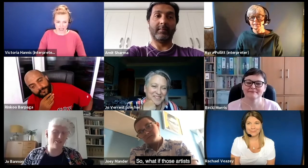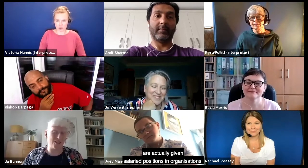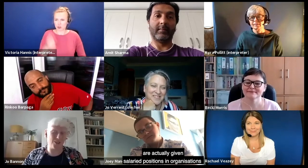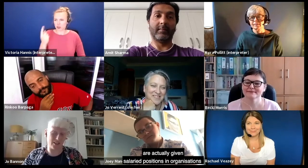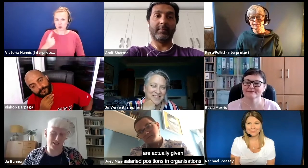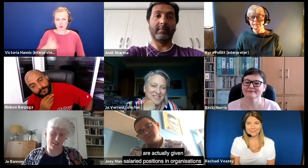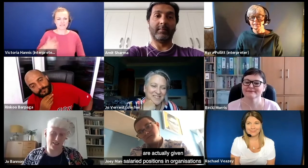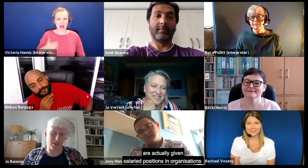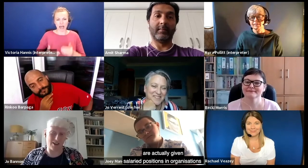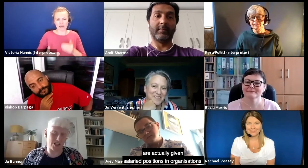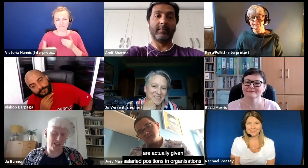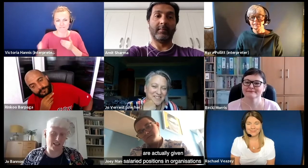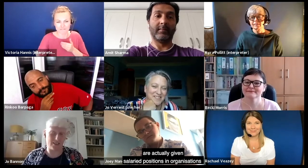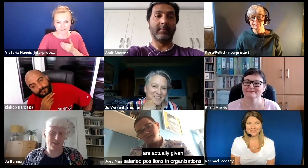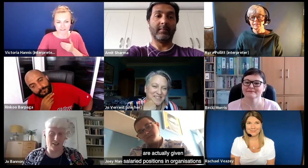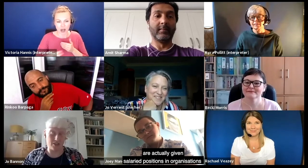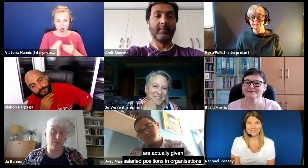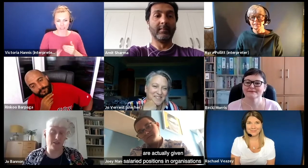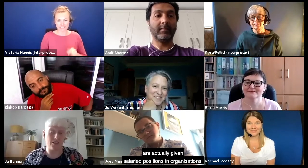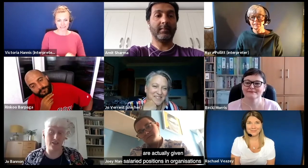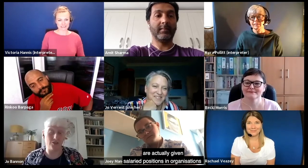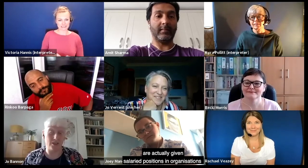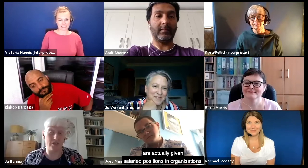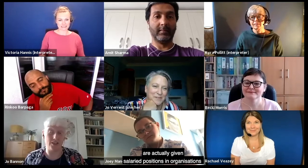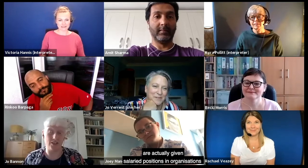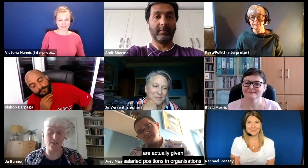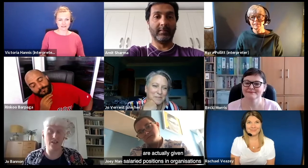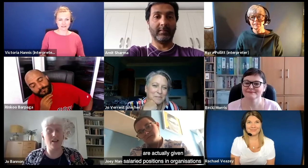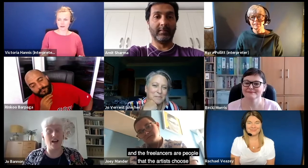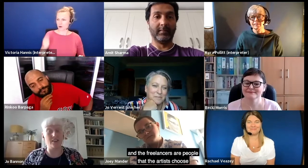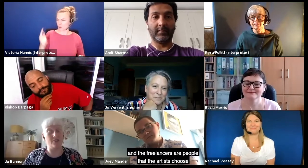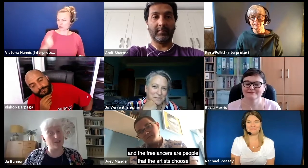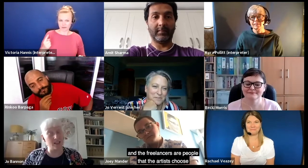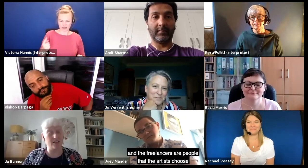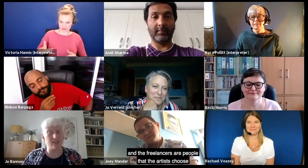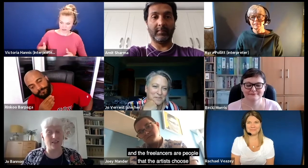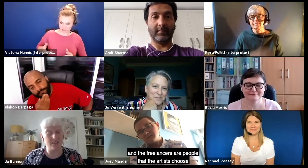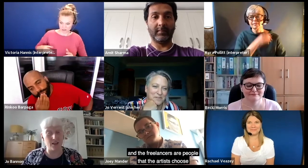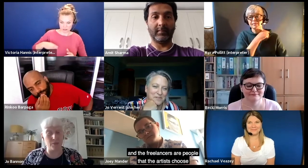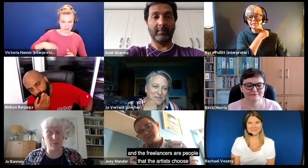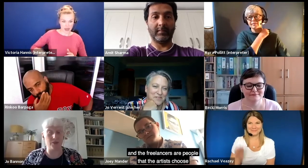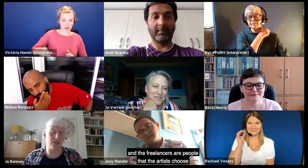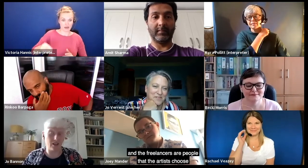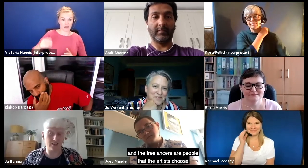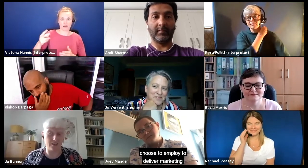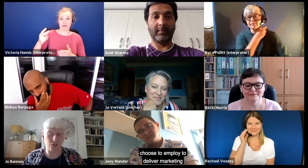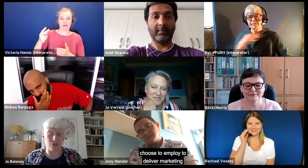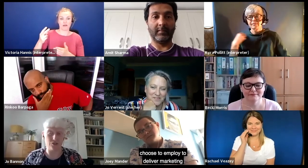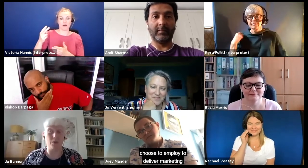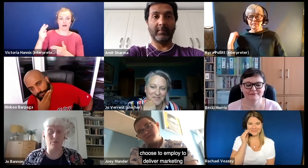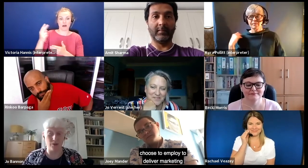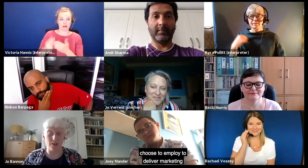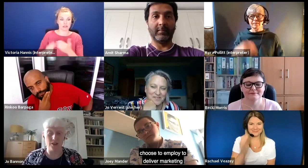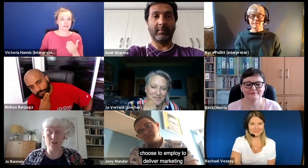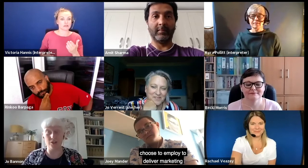if those artists are actually given salaried positions in organisations and the freelancers are people that the artists choose